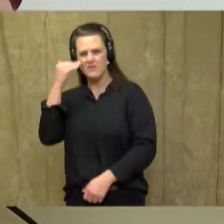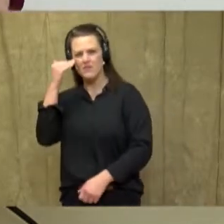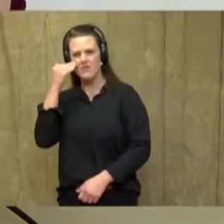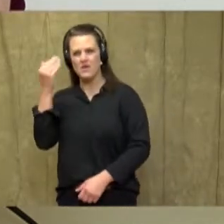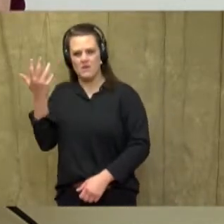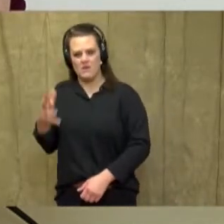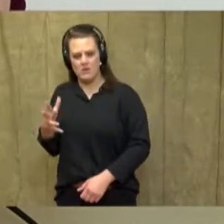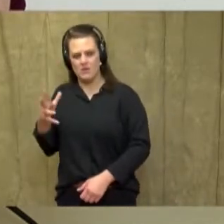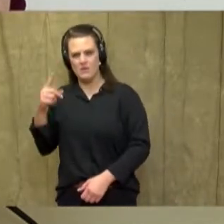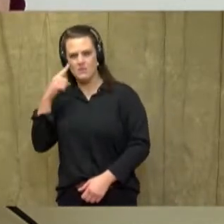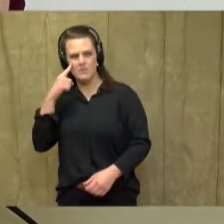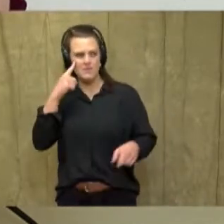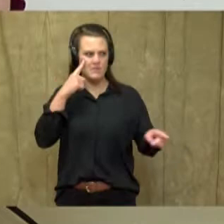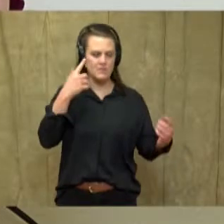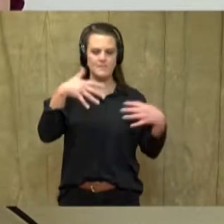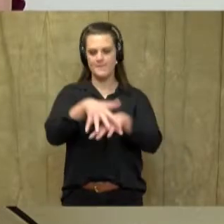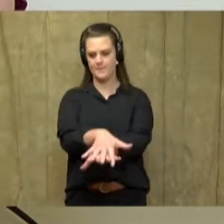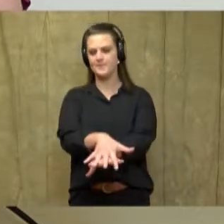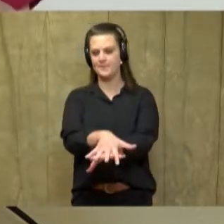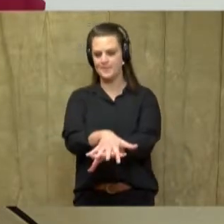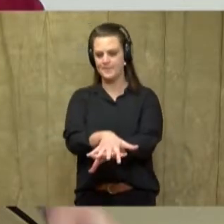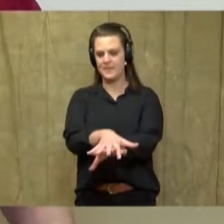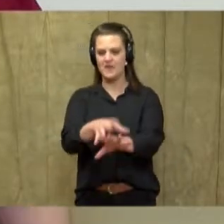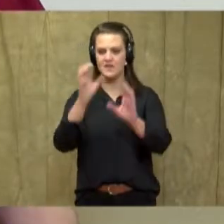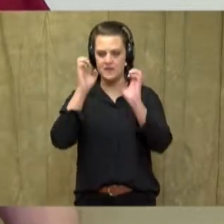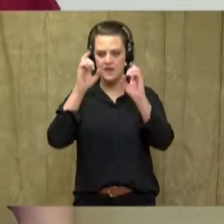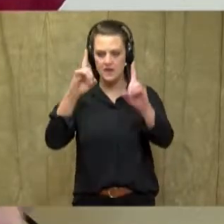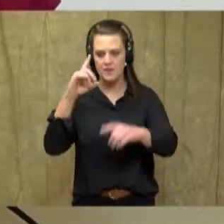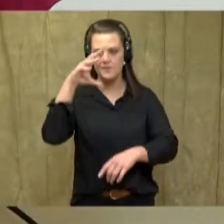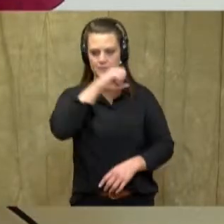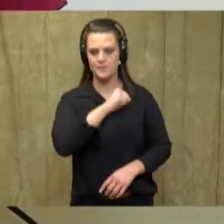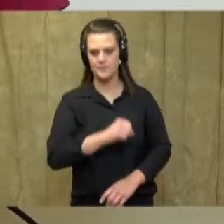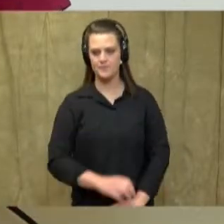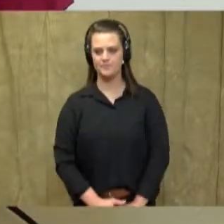together to make an inference or draw a conclusion.